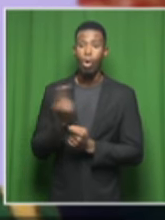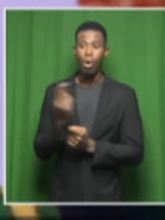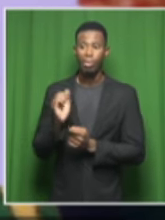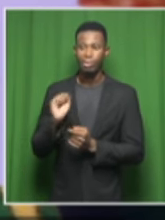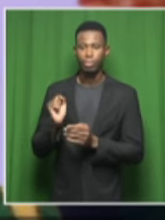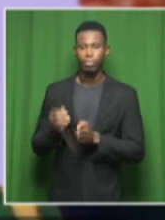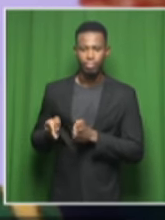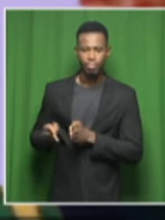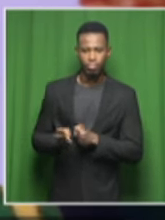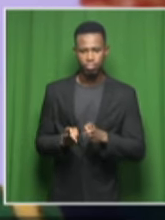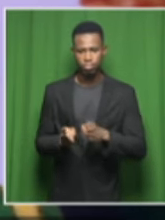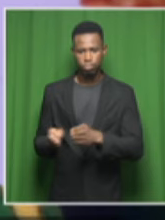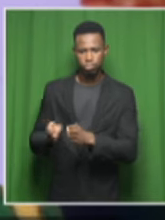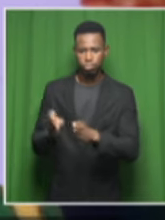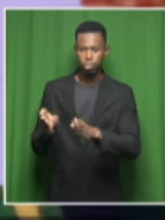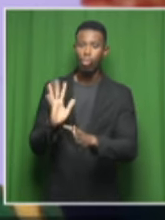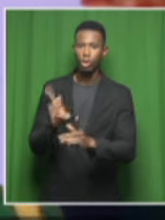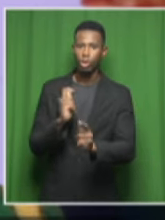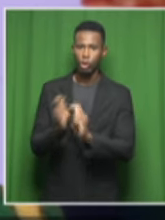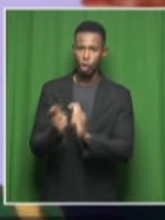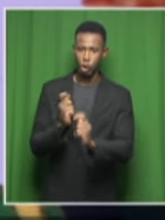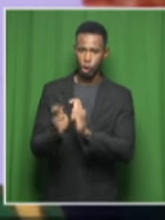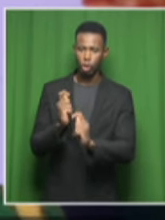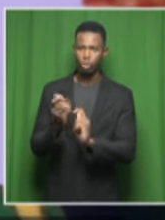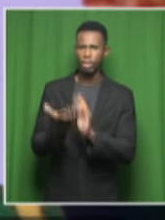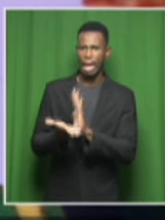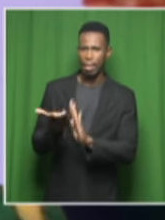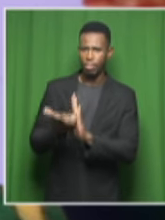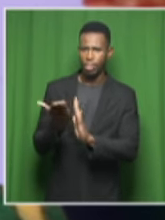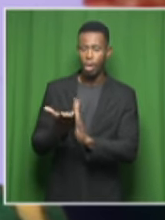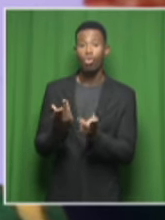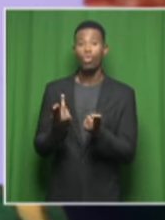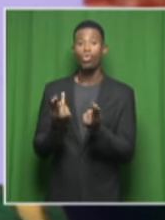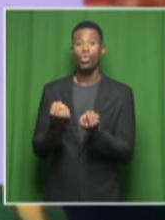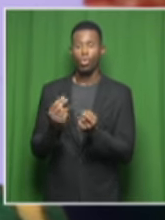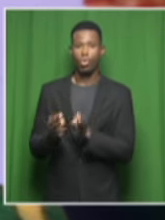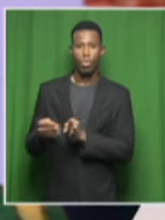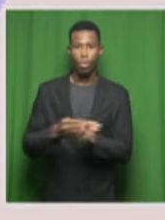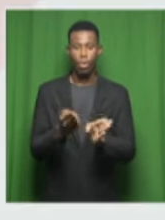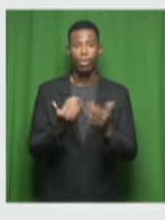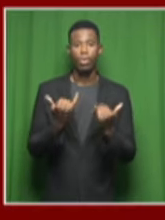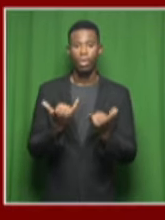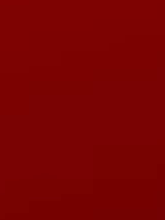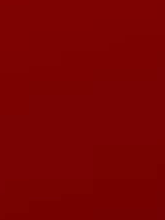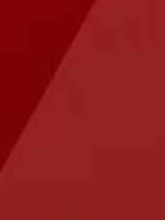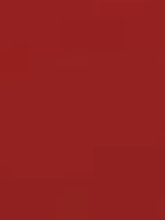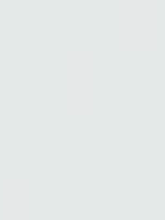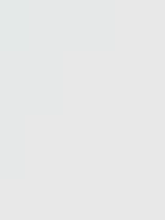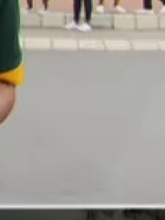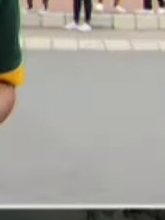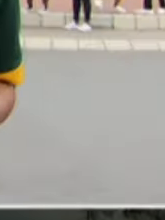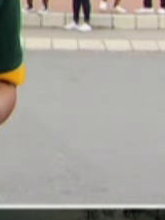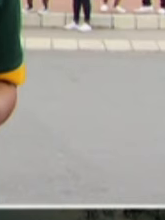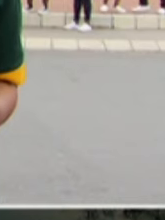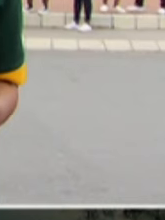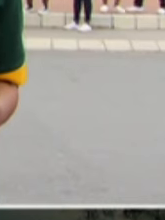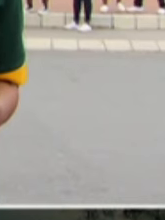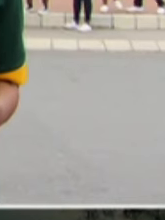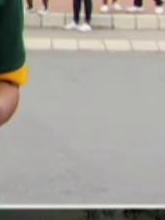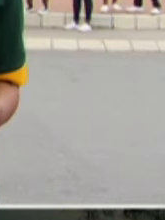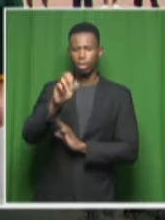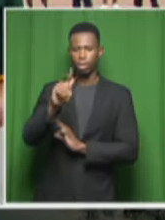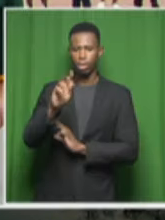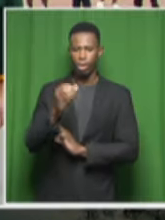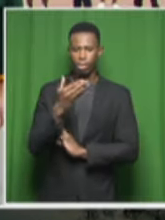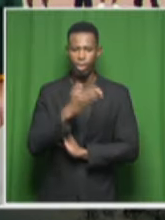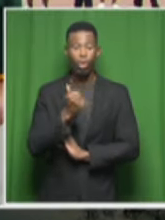the route that the bus will be taking. Now, for an update on the route changes, let's cross to our reporter, Lerato Fekisi. Lerato, very good morning